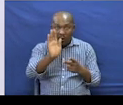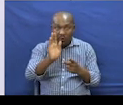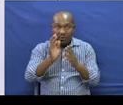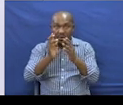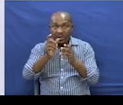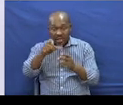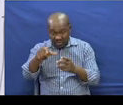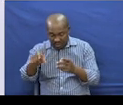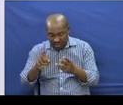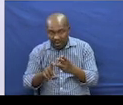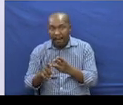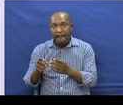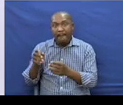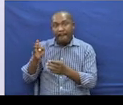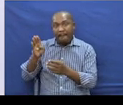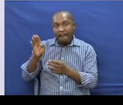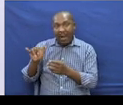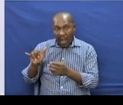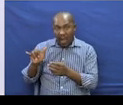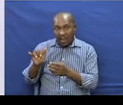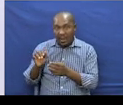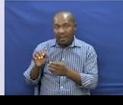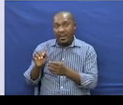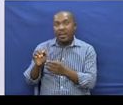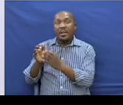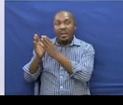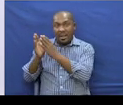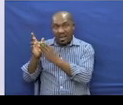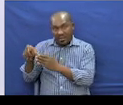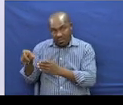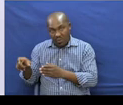So Abraham Lincoln defined